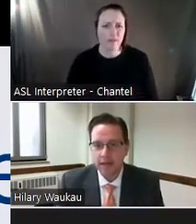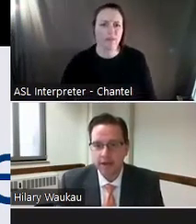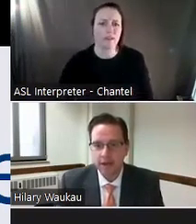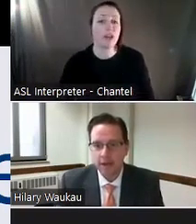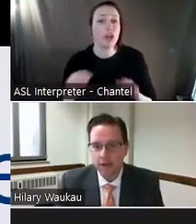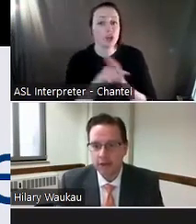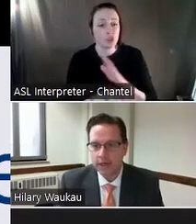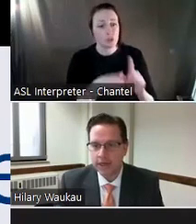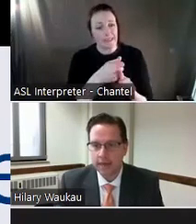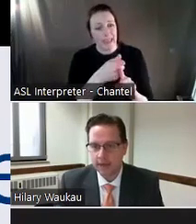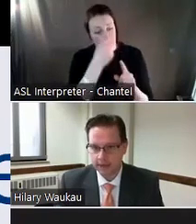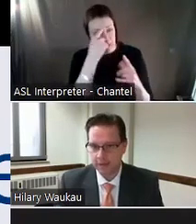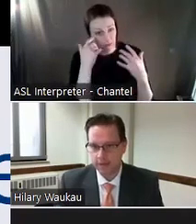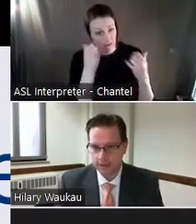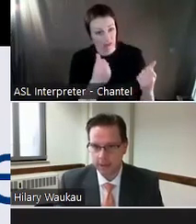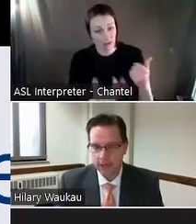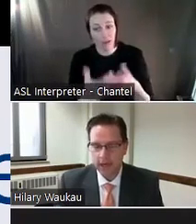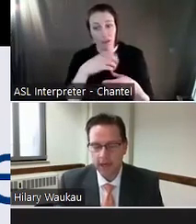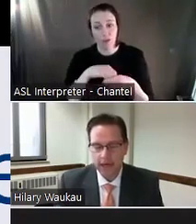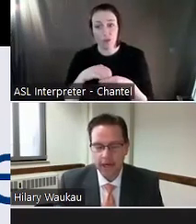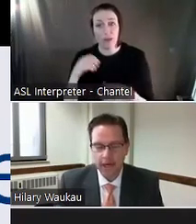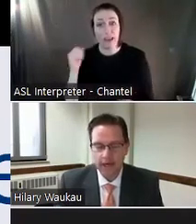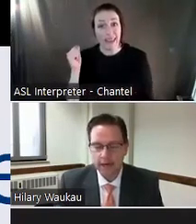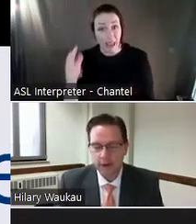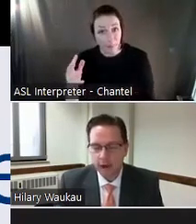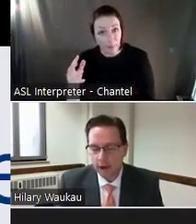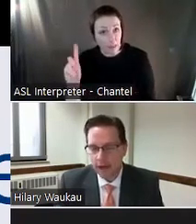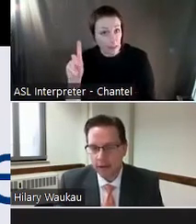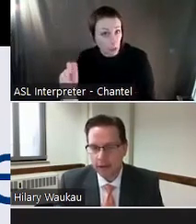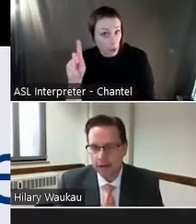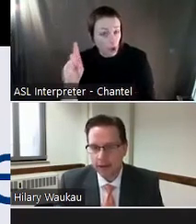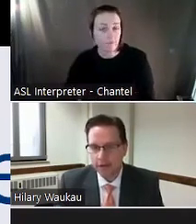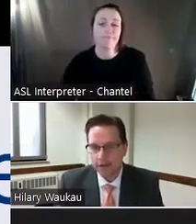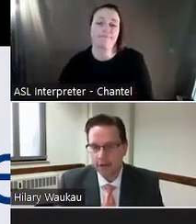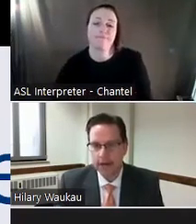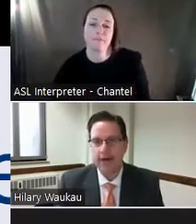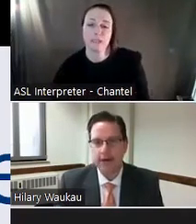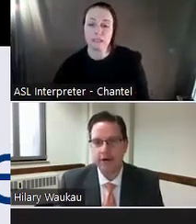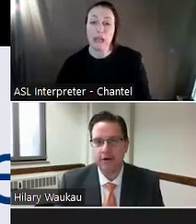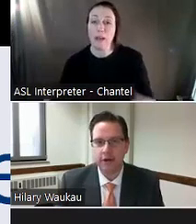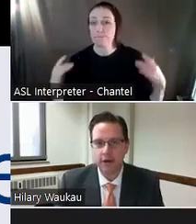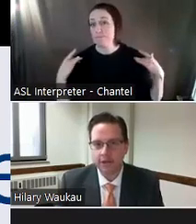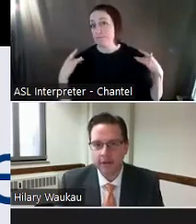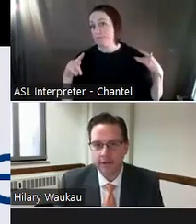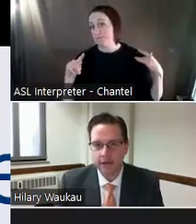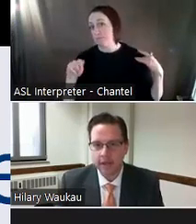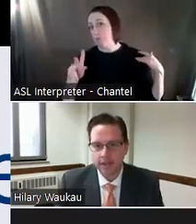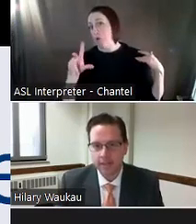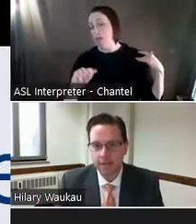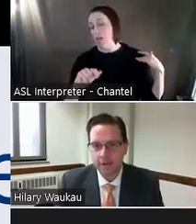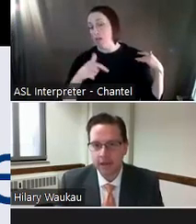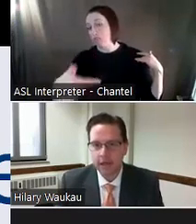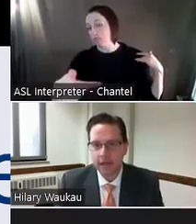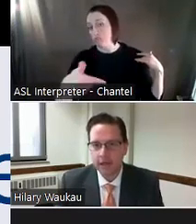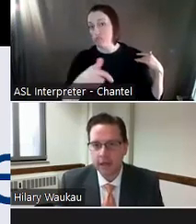mental health include gambling disorder? Paula, I would want to turn that one over to you. And Andy, I know you're on the call, see if you have any thoughts on that.